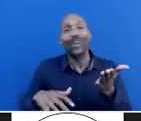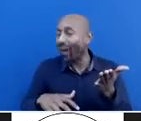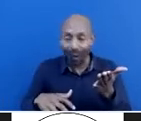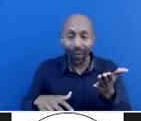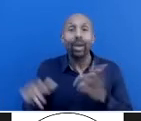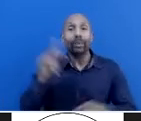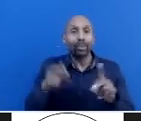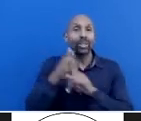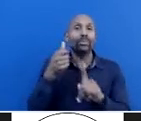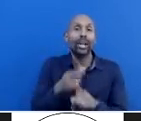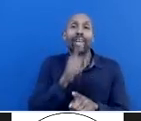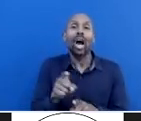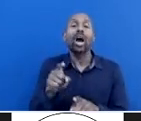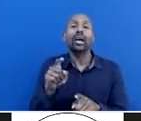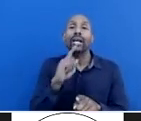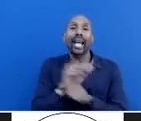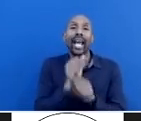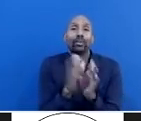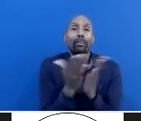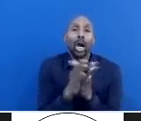Guides will say things like,